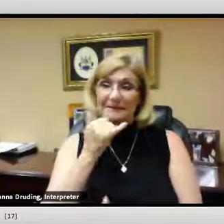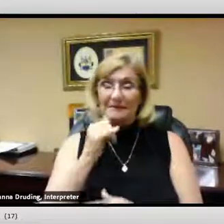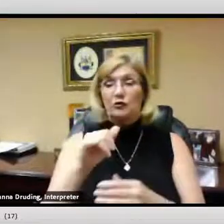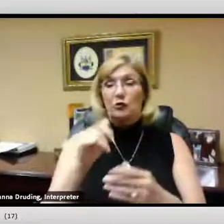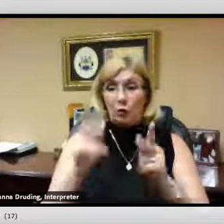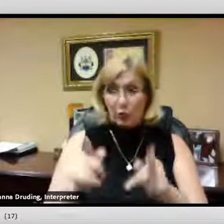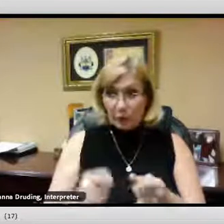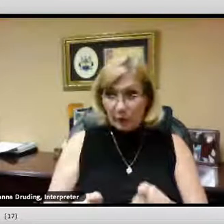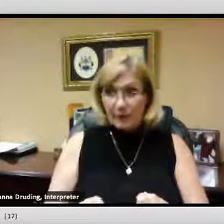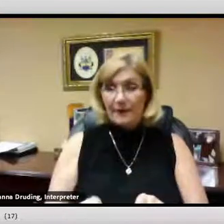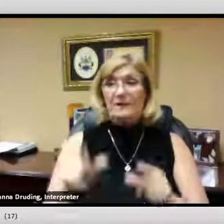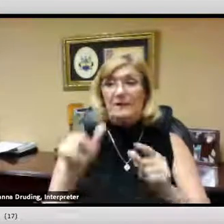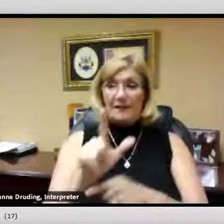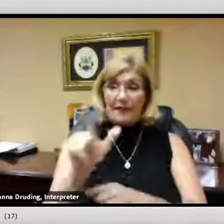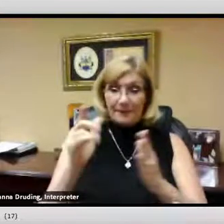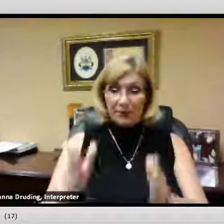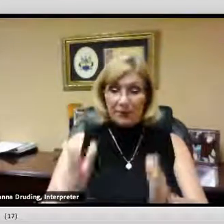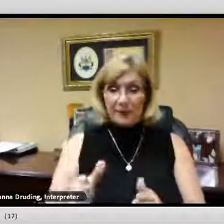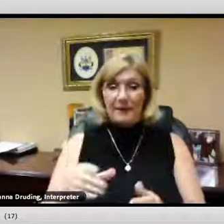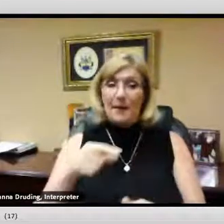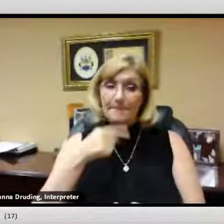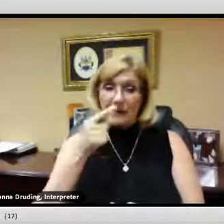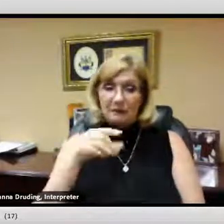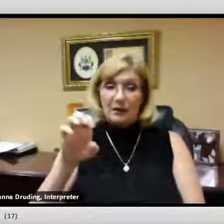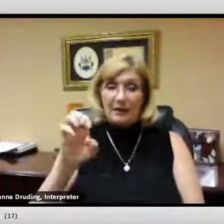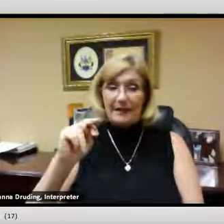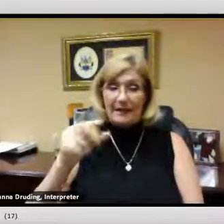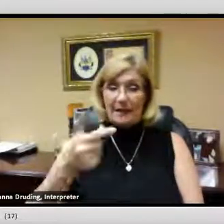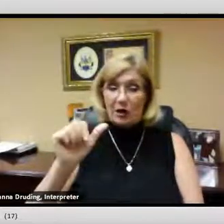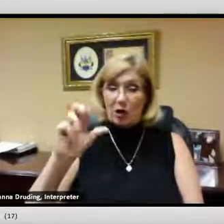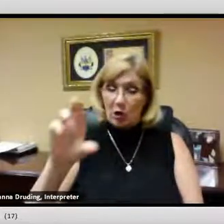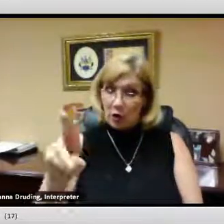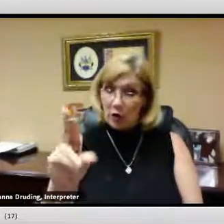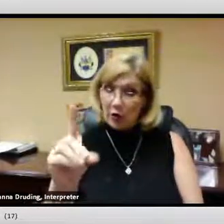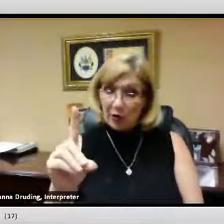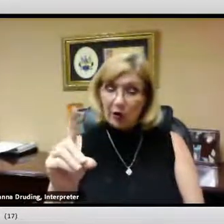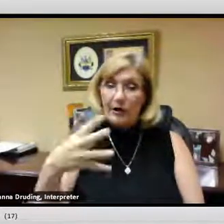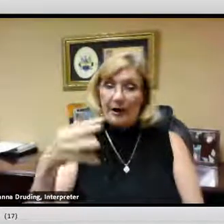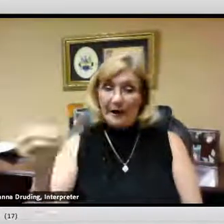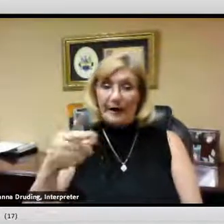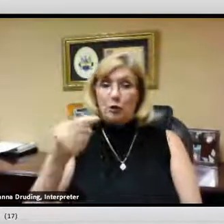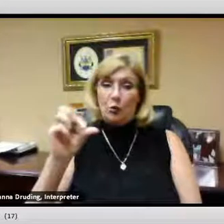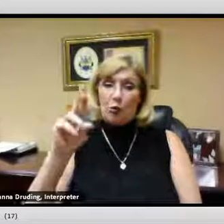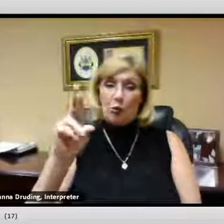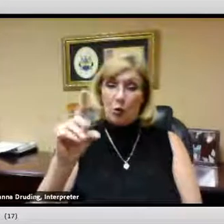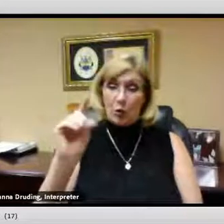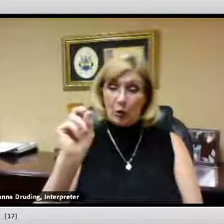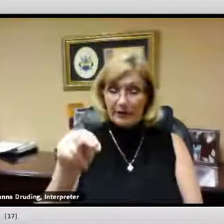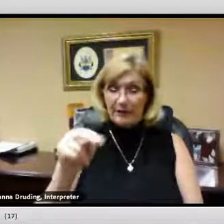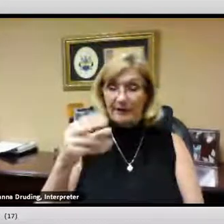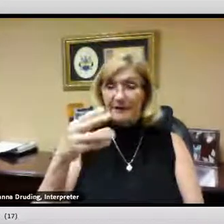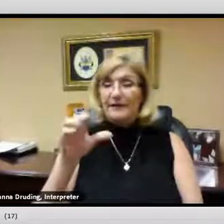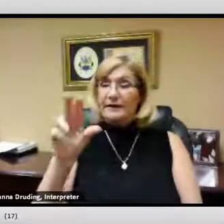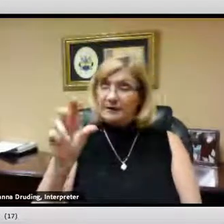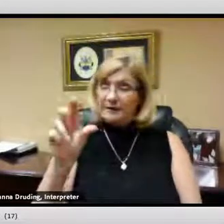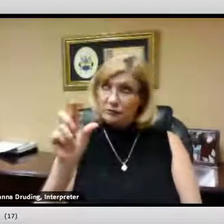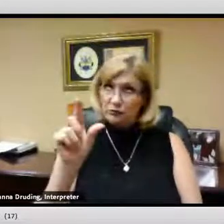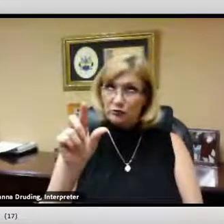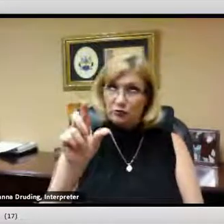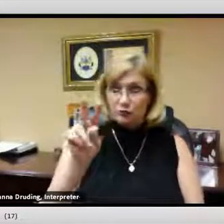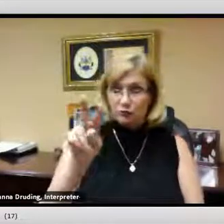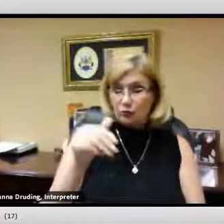book that was published by Rachel Singer Gordon in 2003 originally. Nicole Engard updated